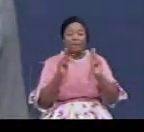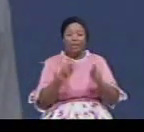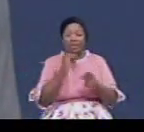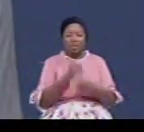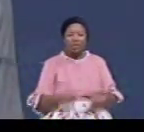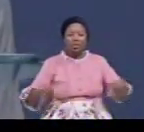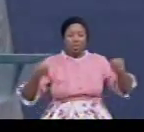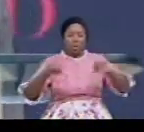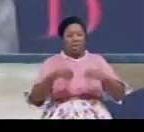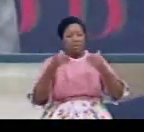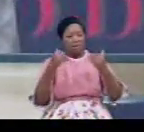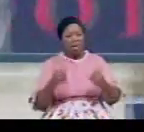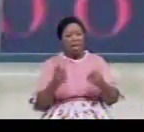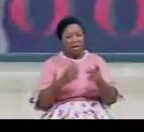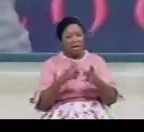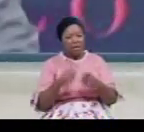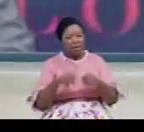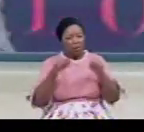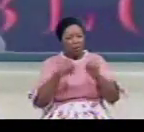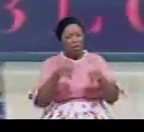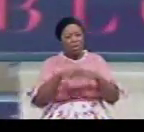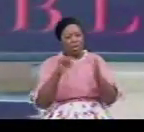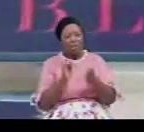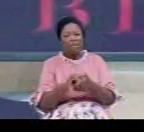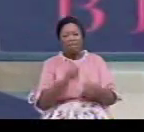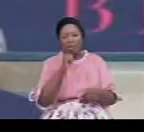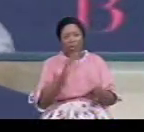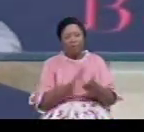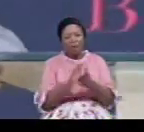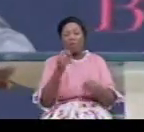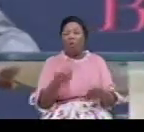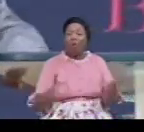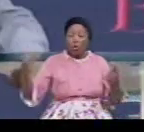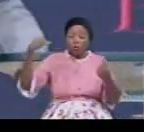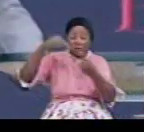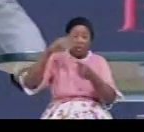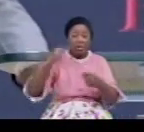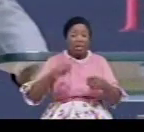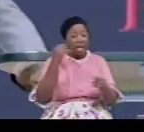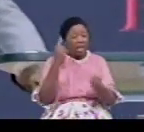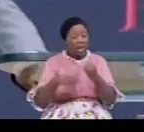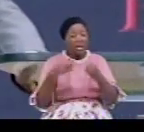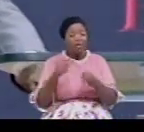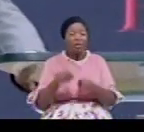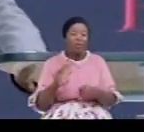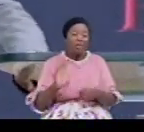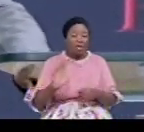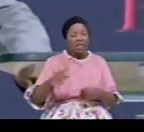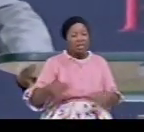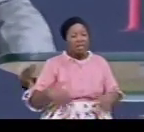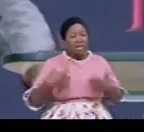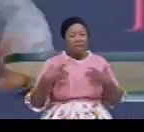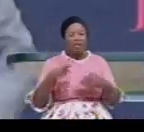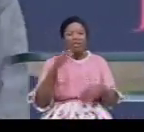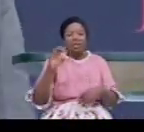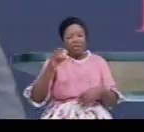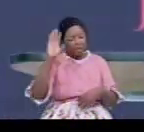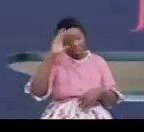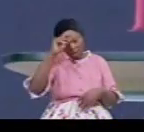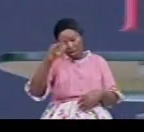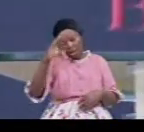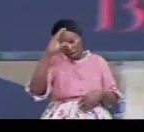in that unbelief until the end of his life, he'll be condemned forever.